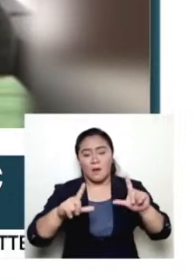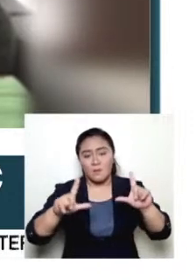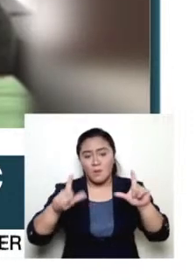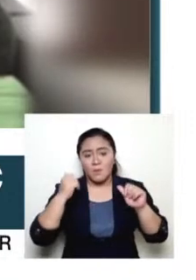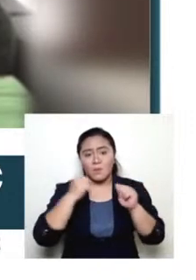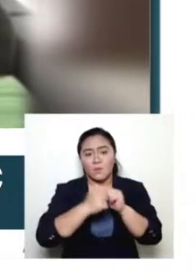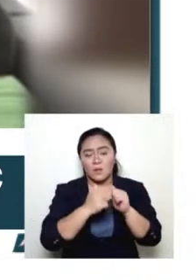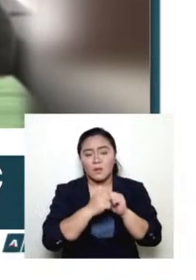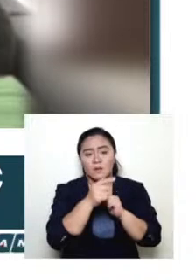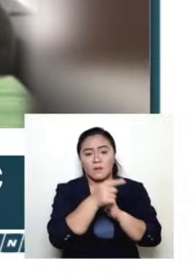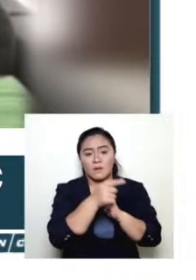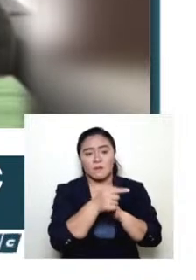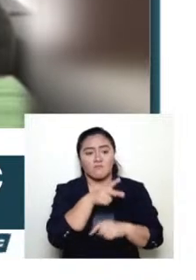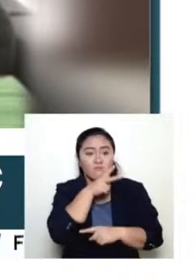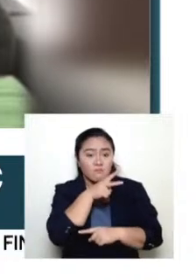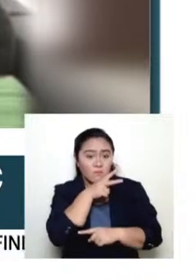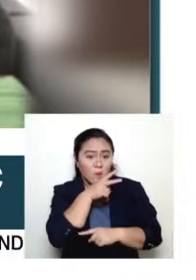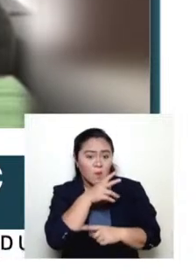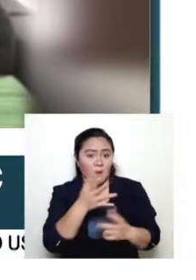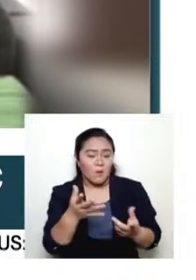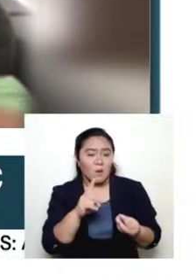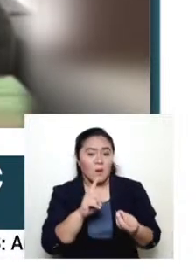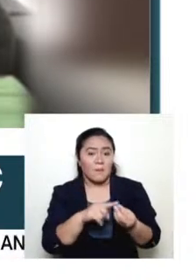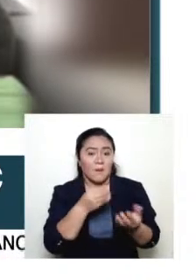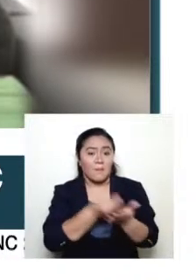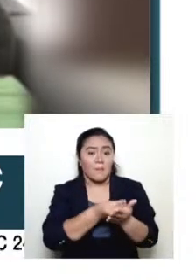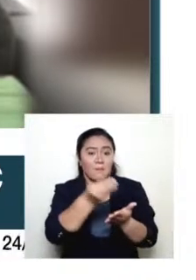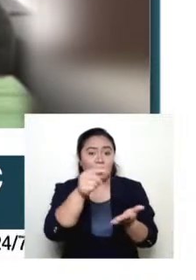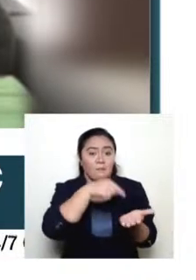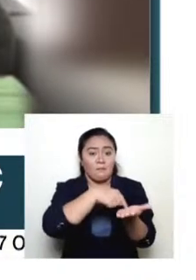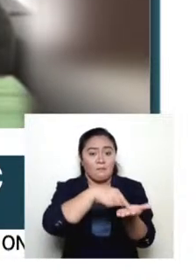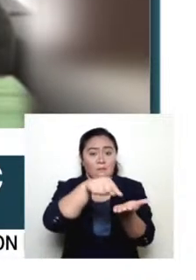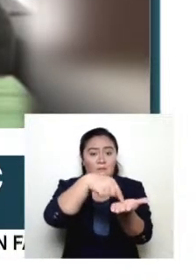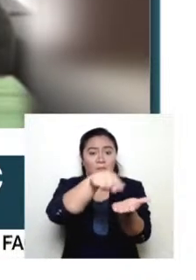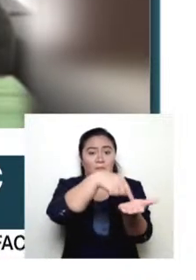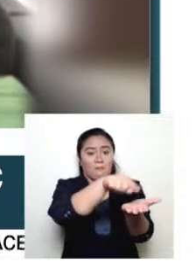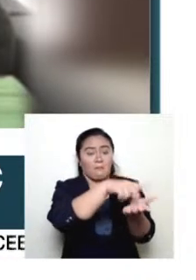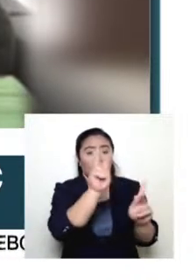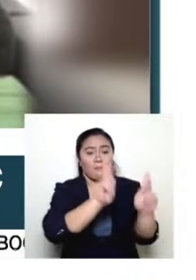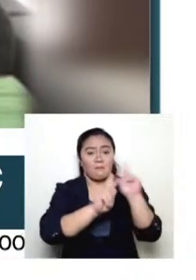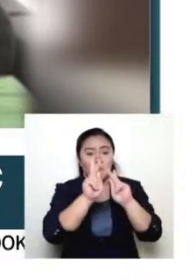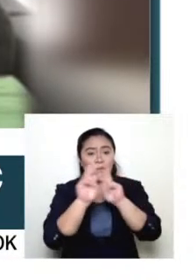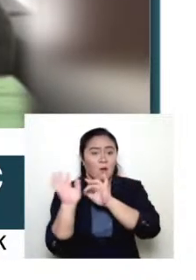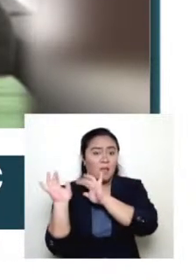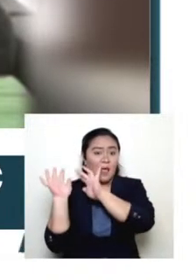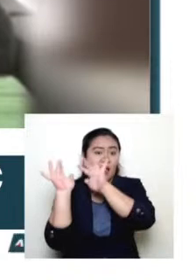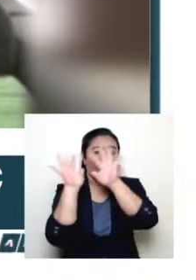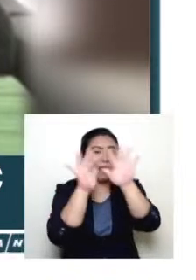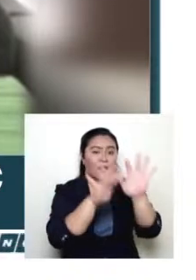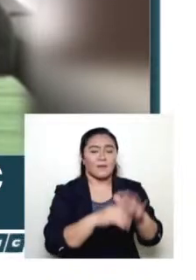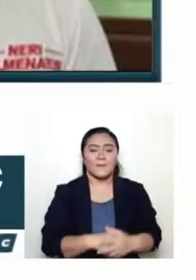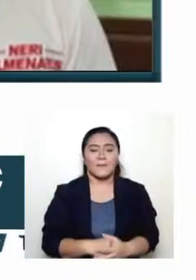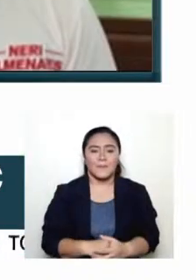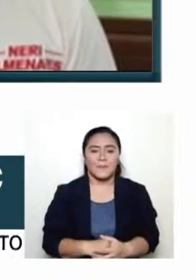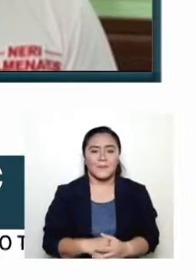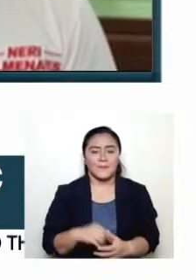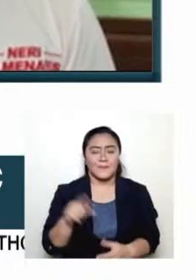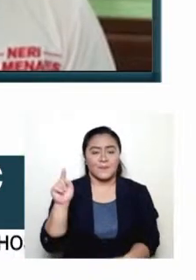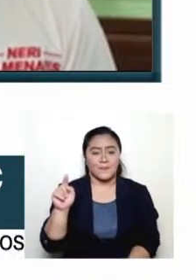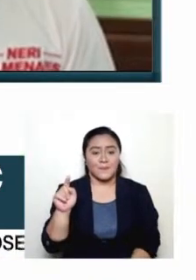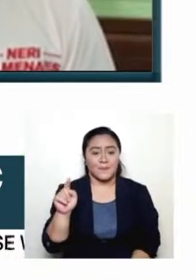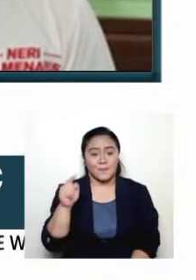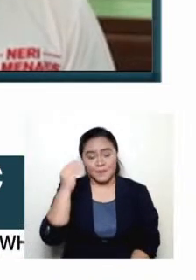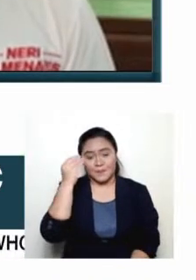and alleging vote buying or bayaran ng mga hapot crowds. A while ago, Attorney Ineri, you did say